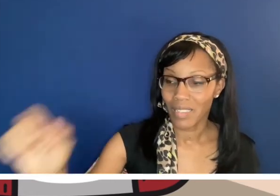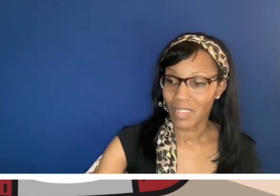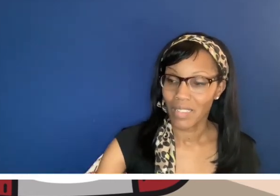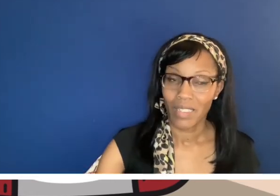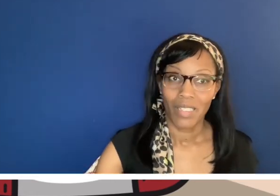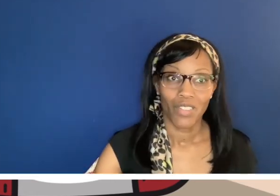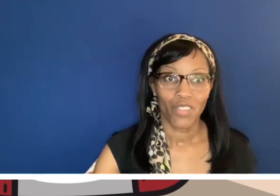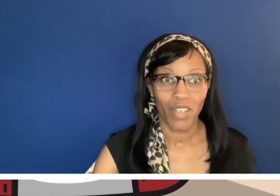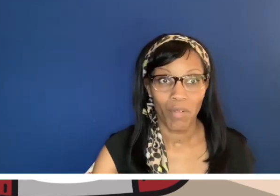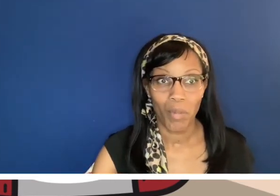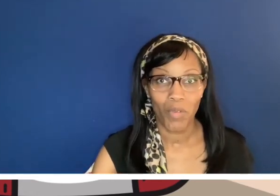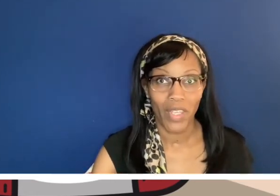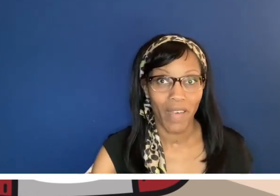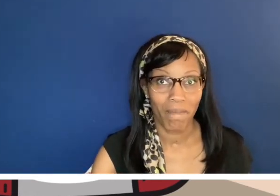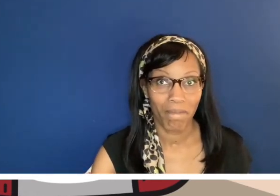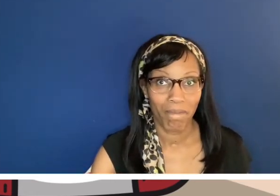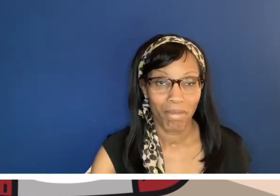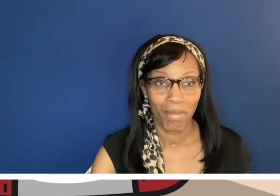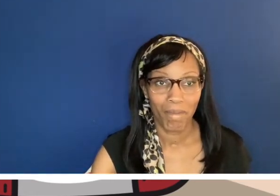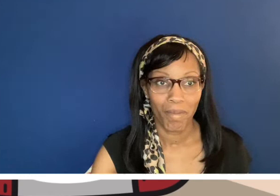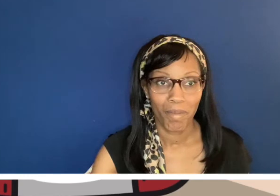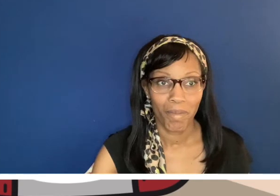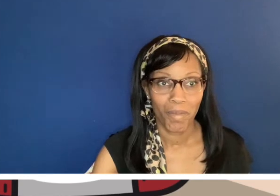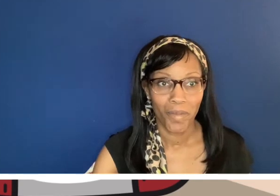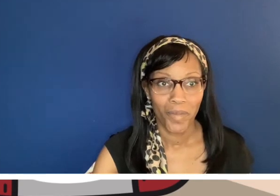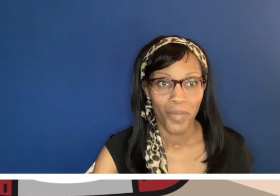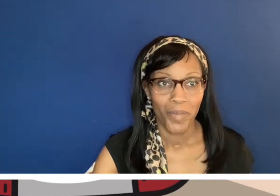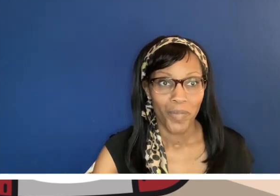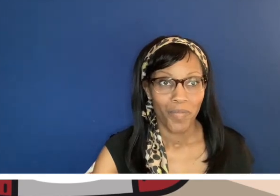S. Try to remember that.